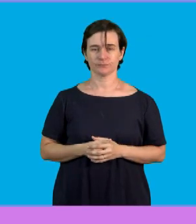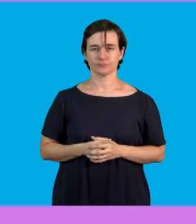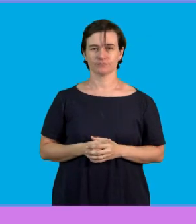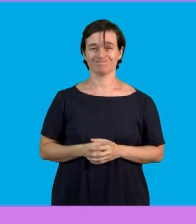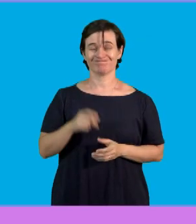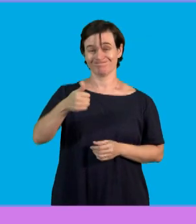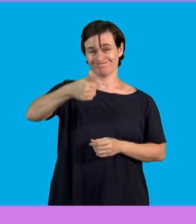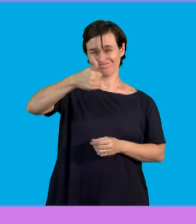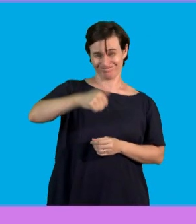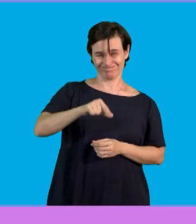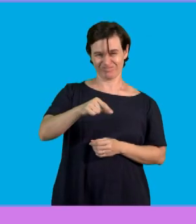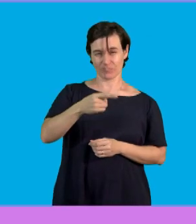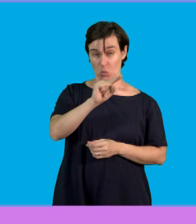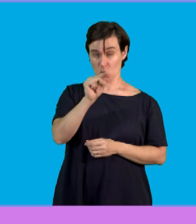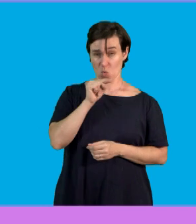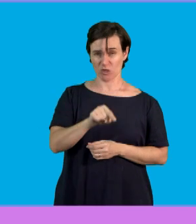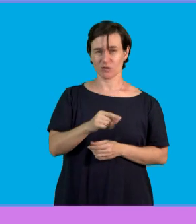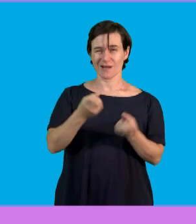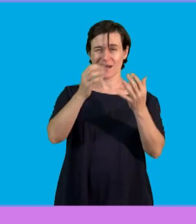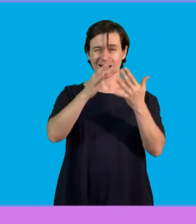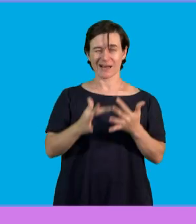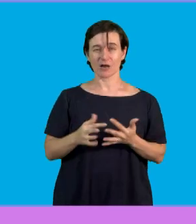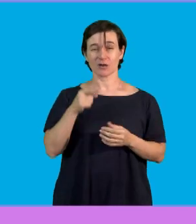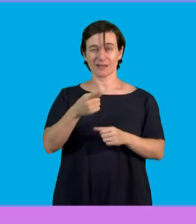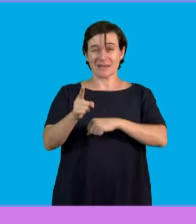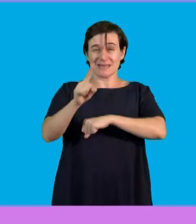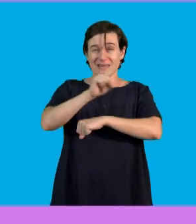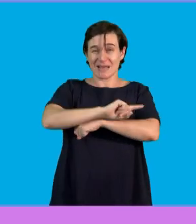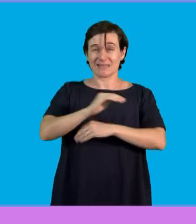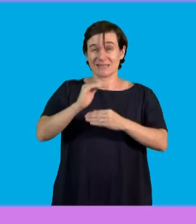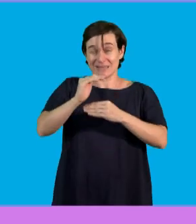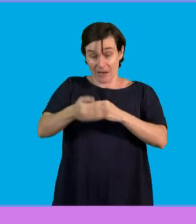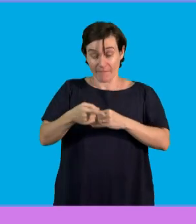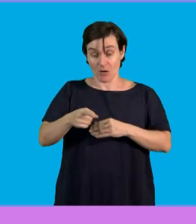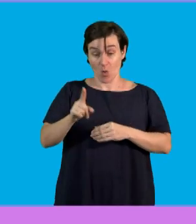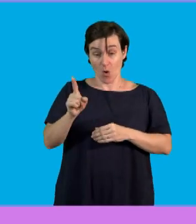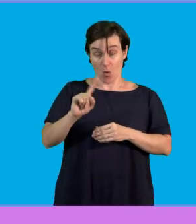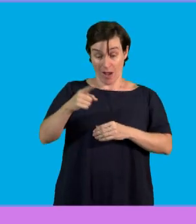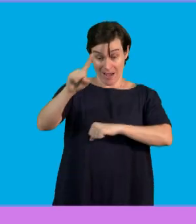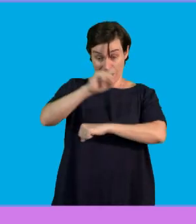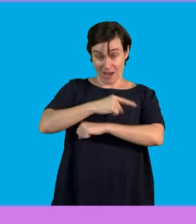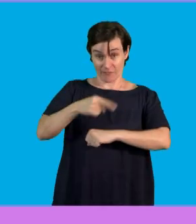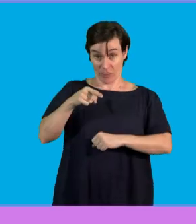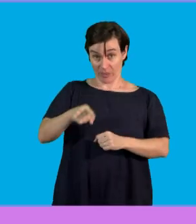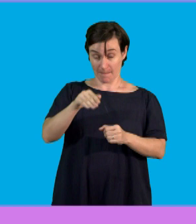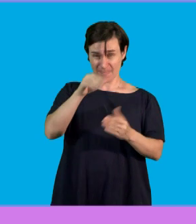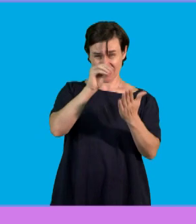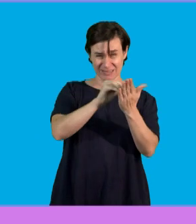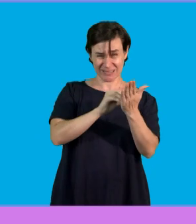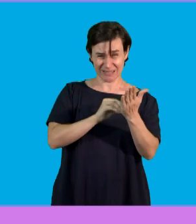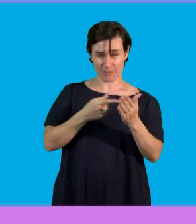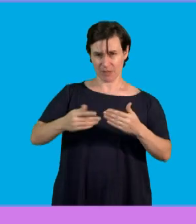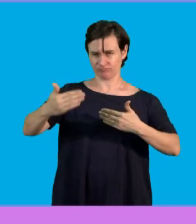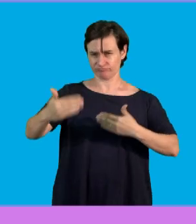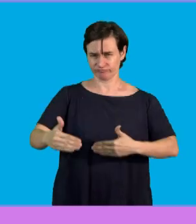number G, it says here, calculate the days covered on this statement period from the 19th of